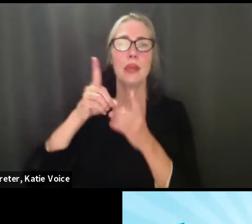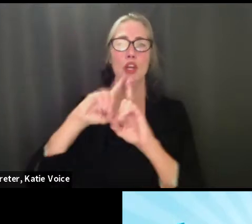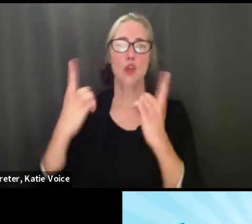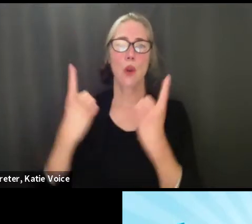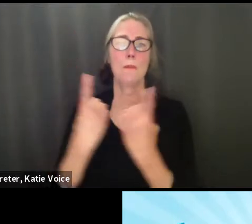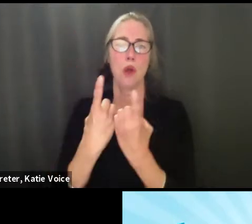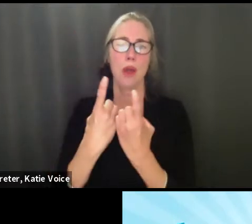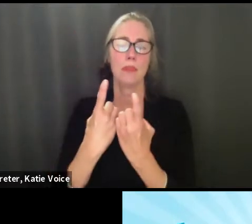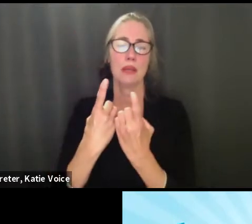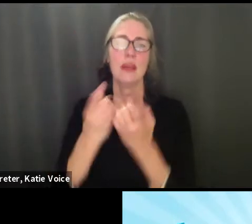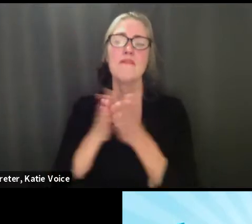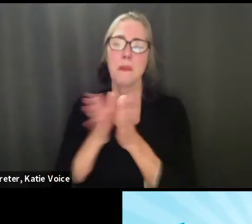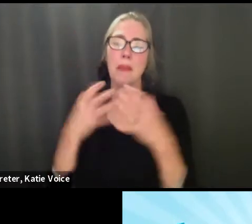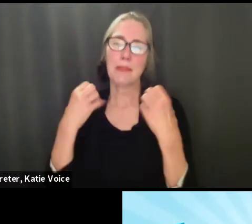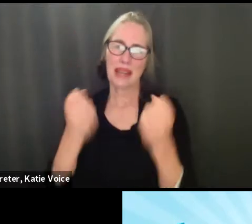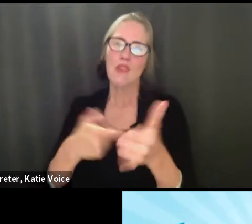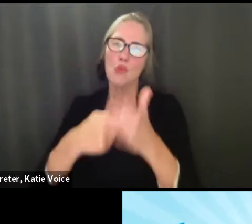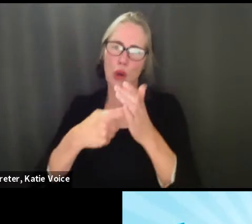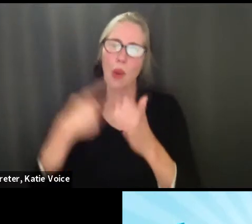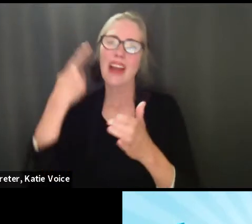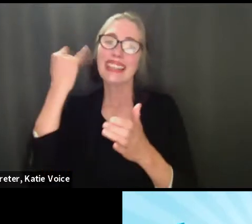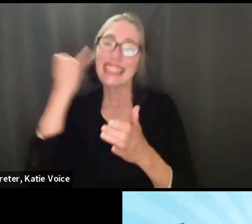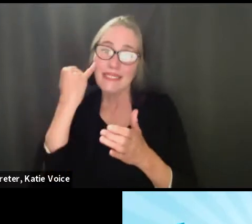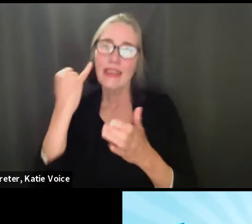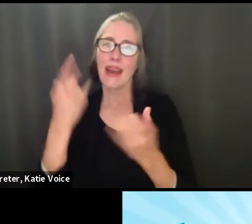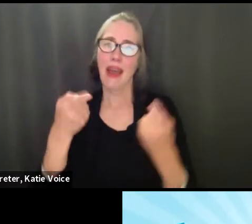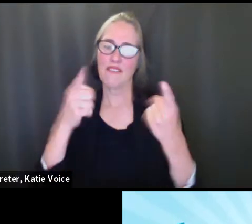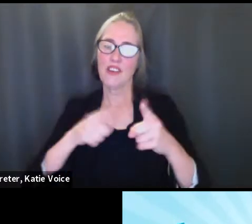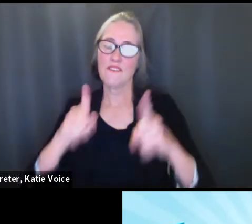size. Next slide, please.